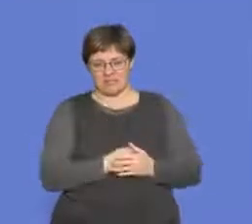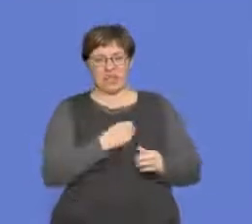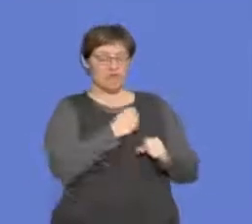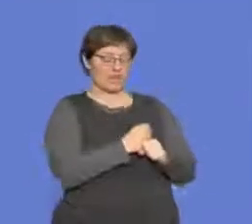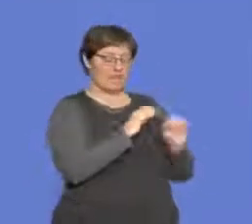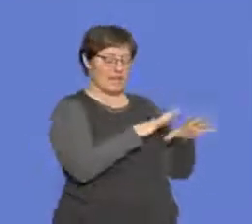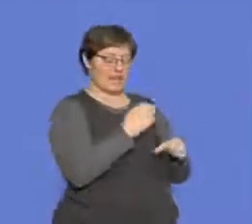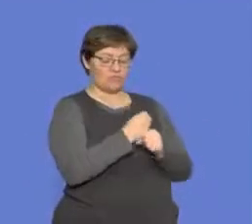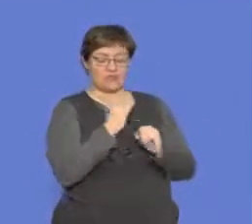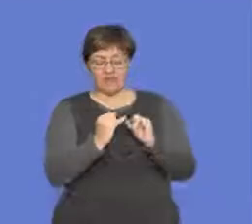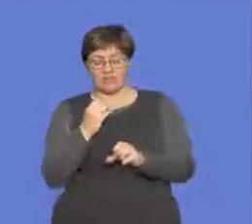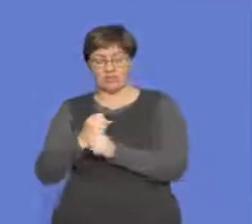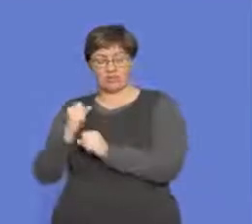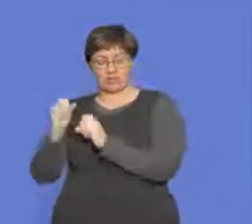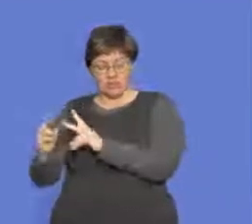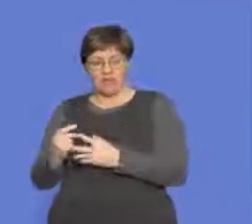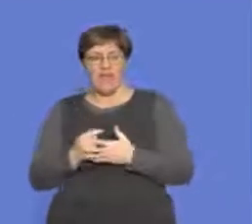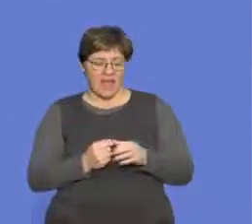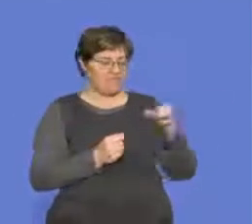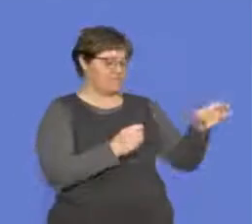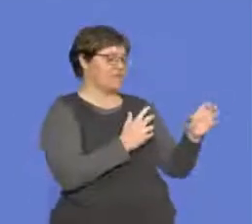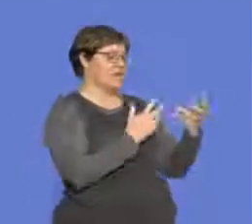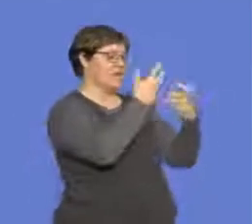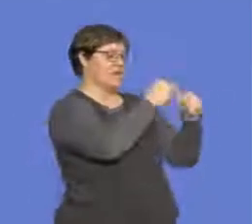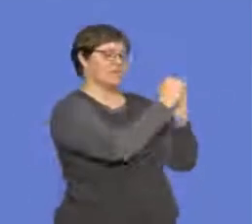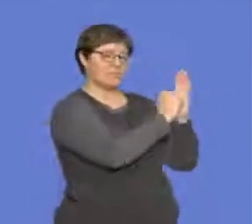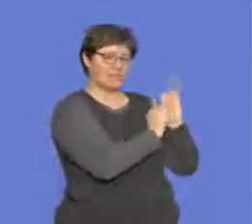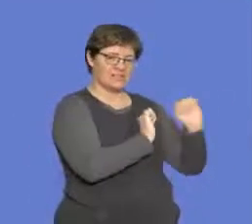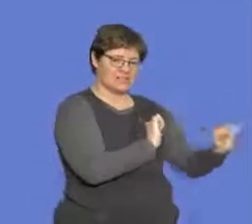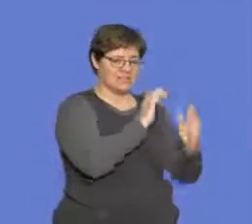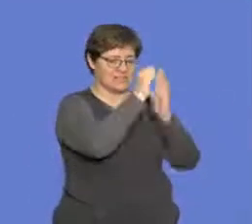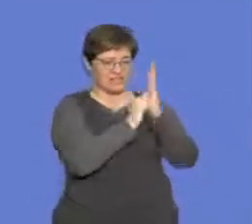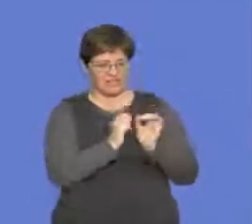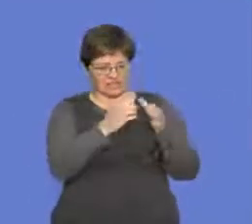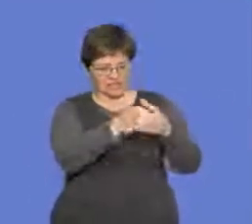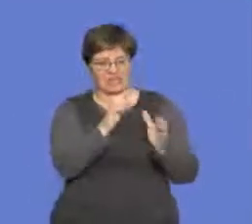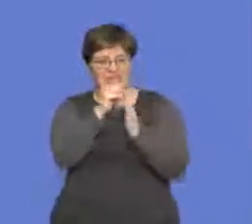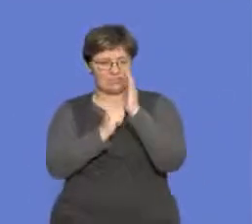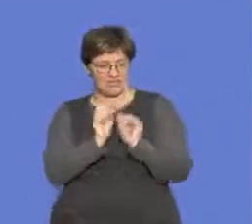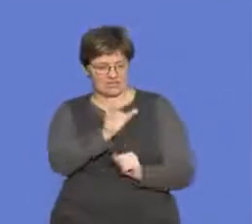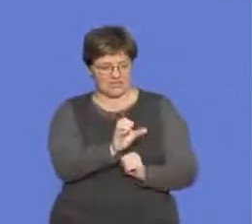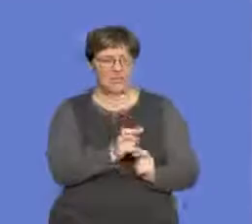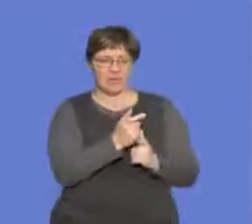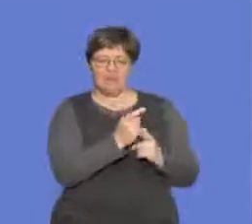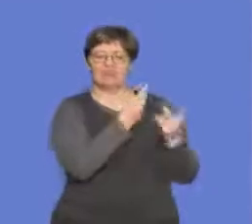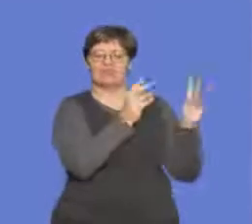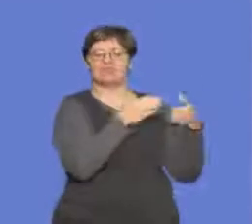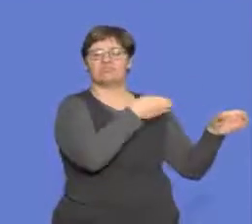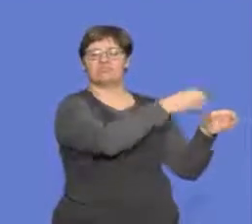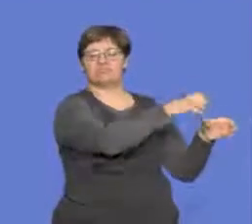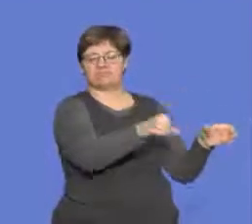10, 11s and 12s, you've got learners that do specific combinations of subjects. So we put them into different